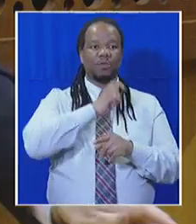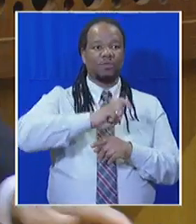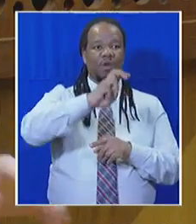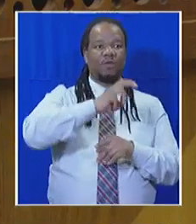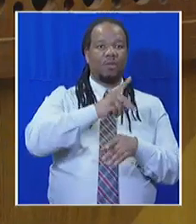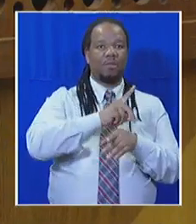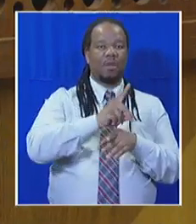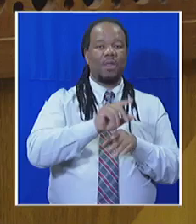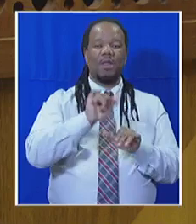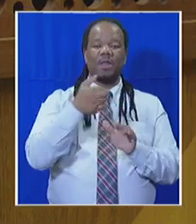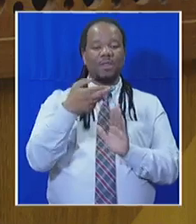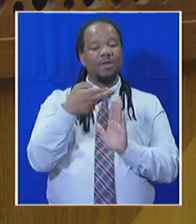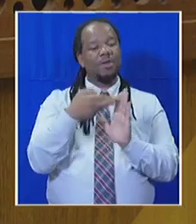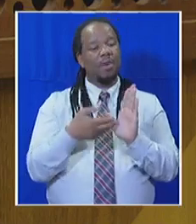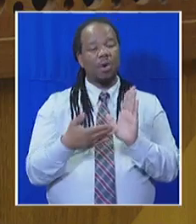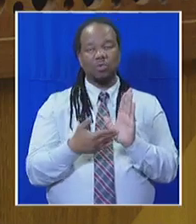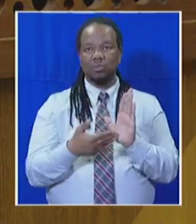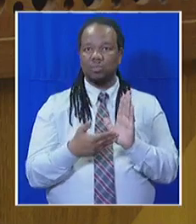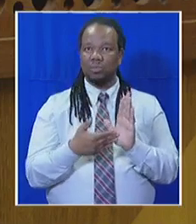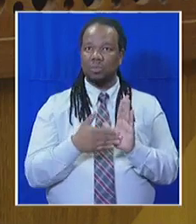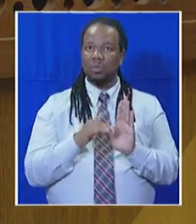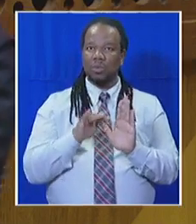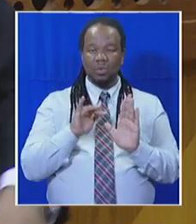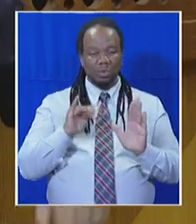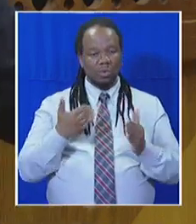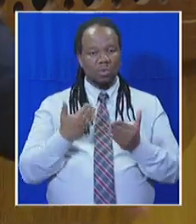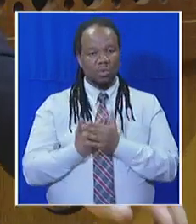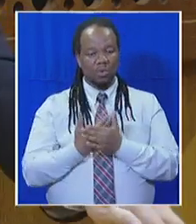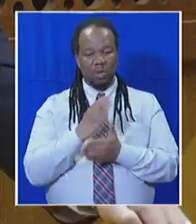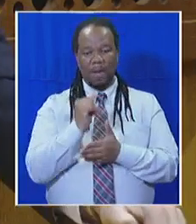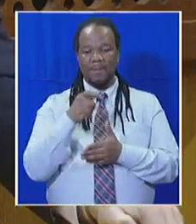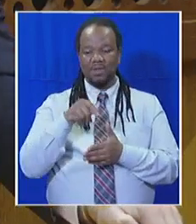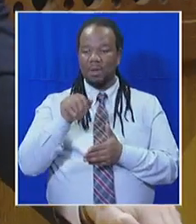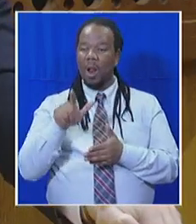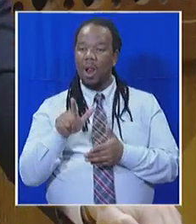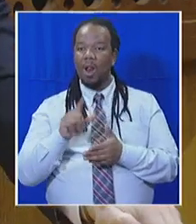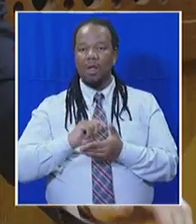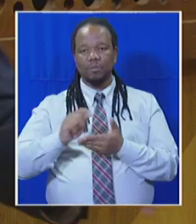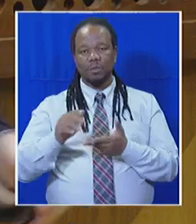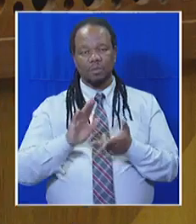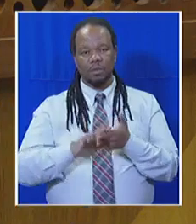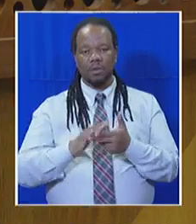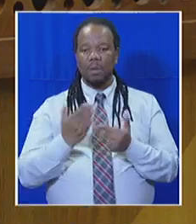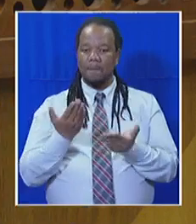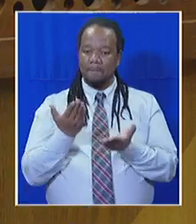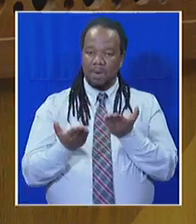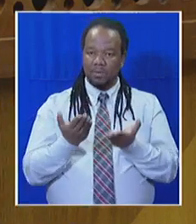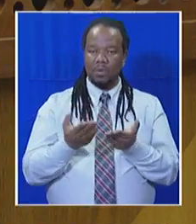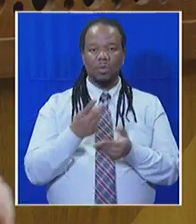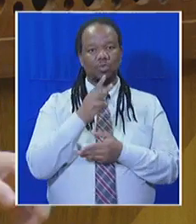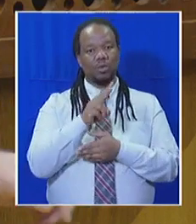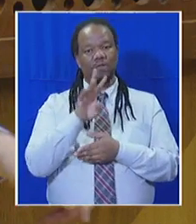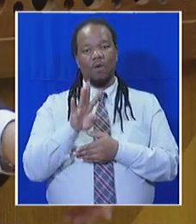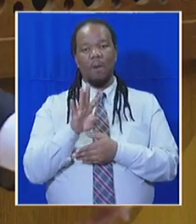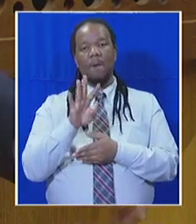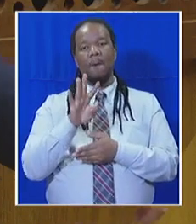not properly deal with the current versus capital expenditure, the primary balance, where there's a deficit of 24 billion,